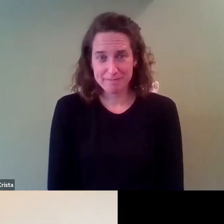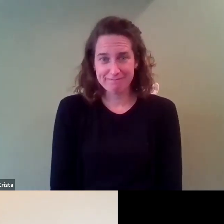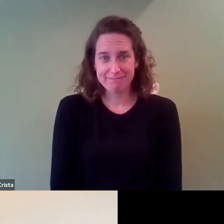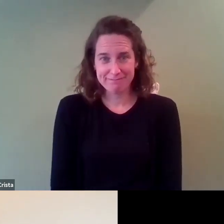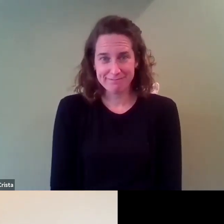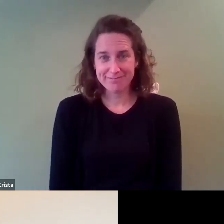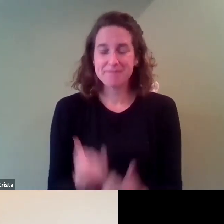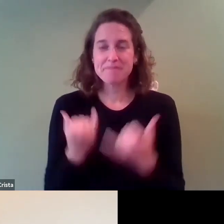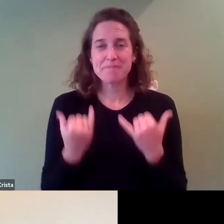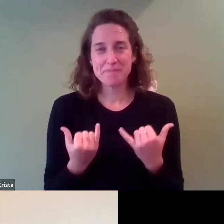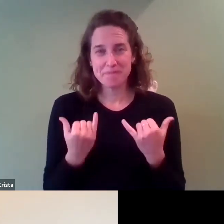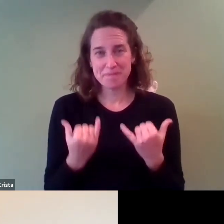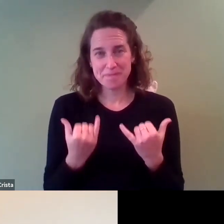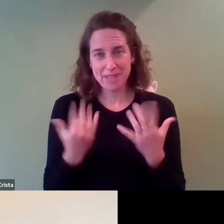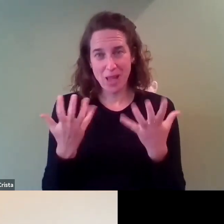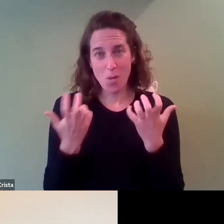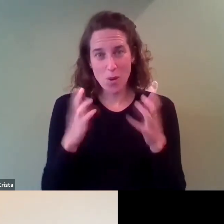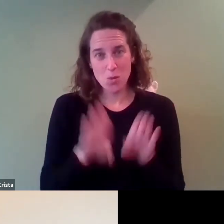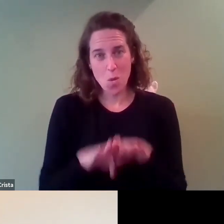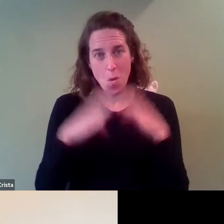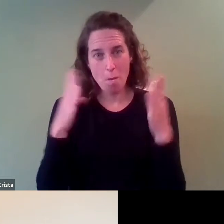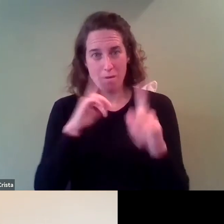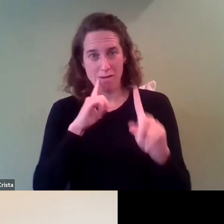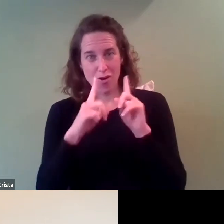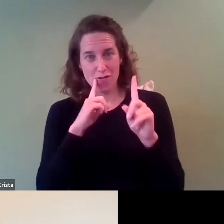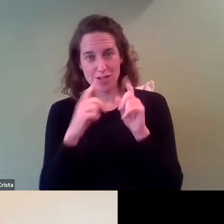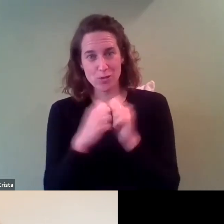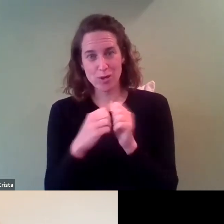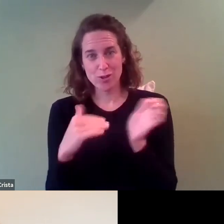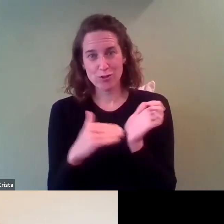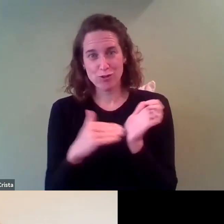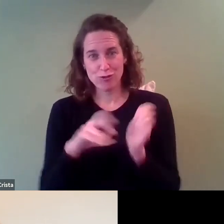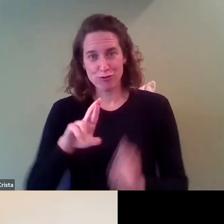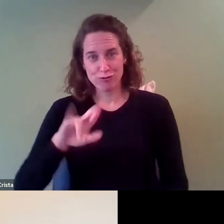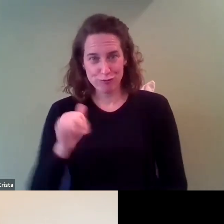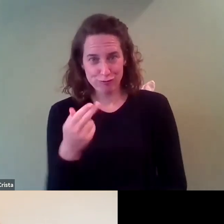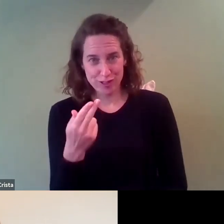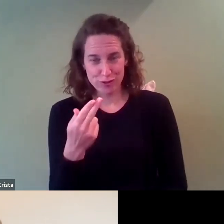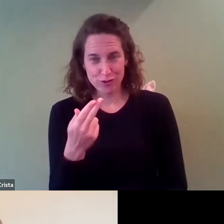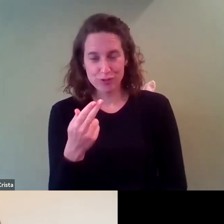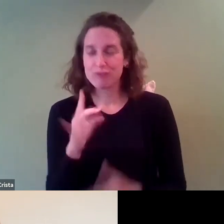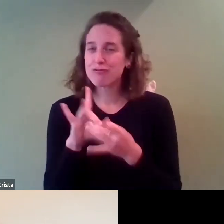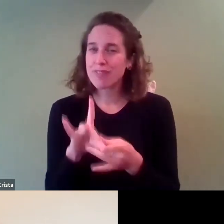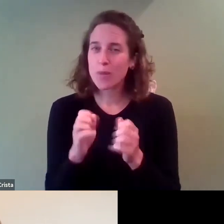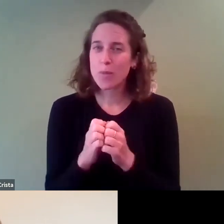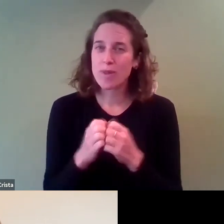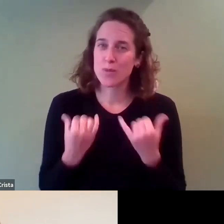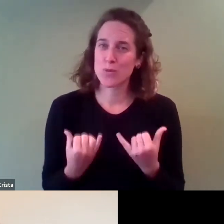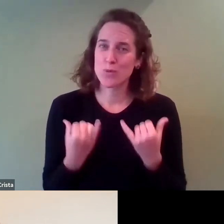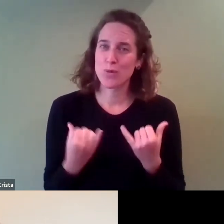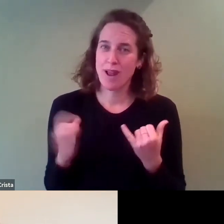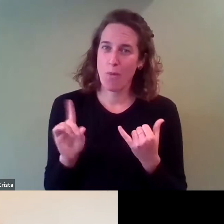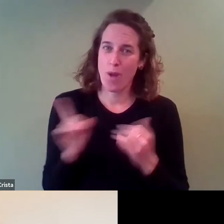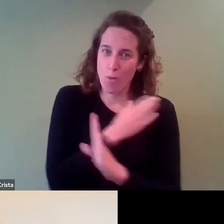So I'd like to actually open up a conversation with you, Dr. Rich, about where we are today.